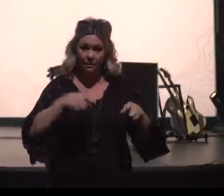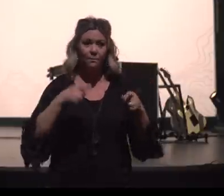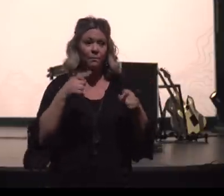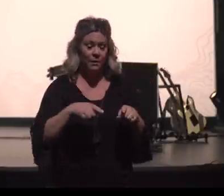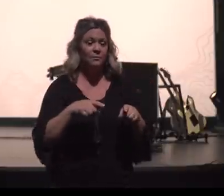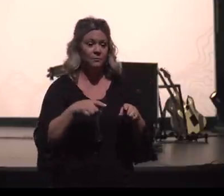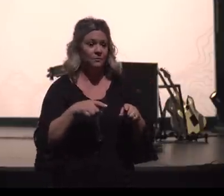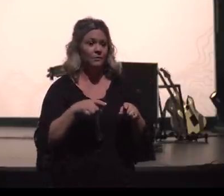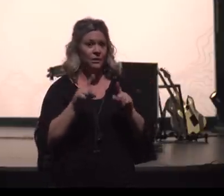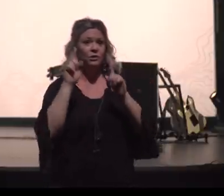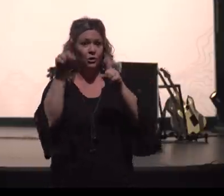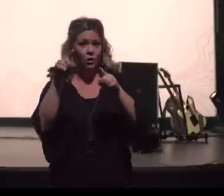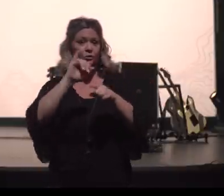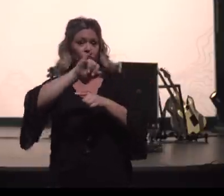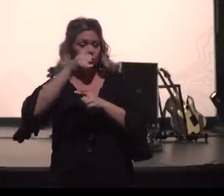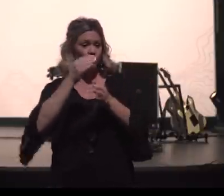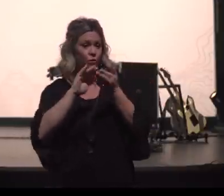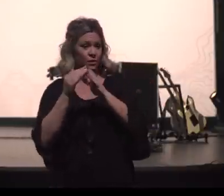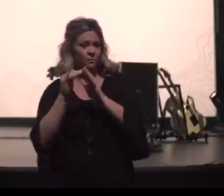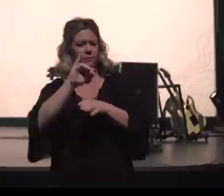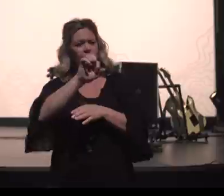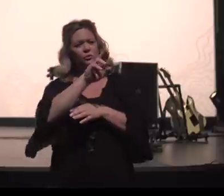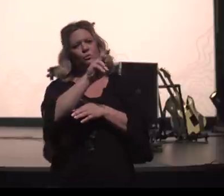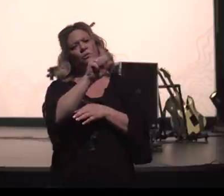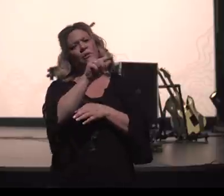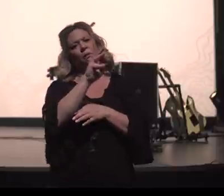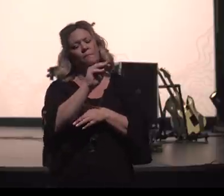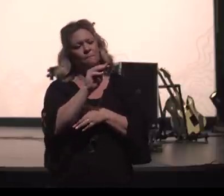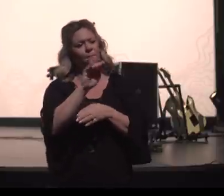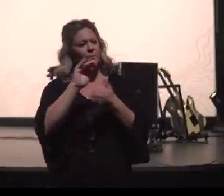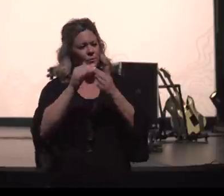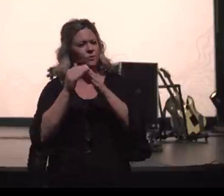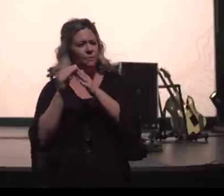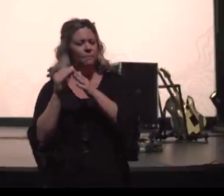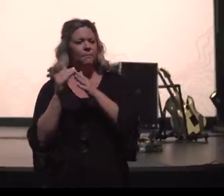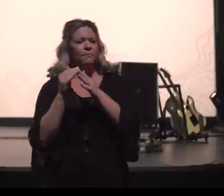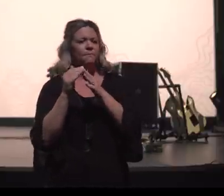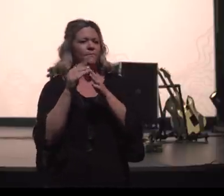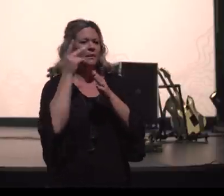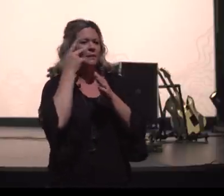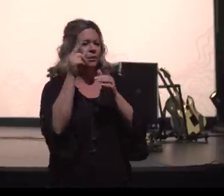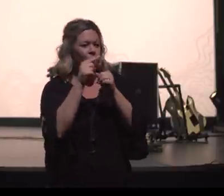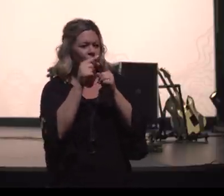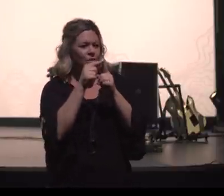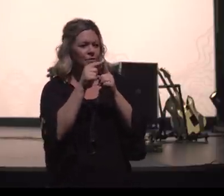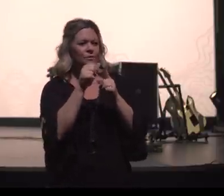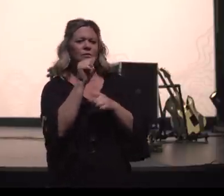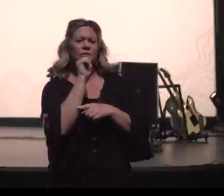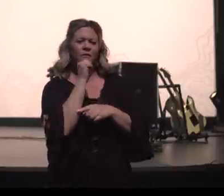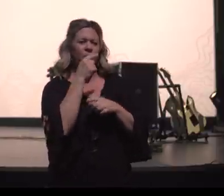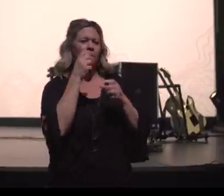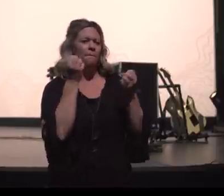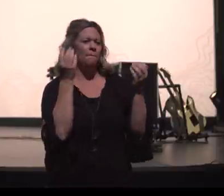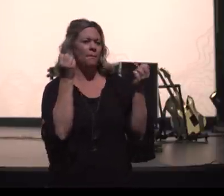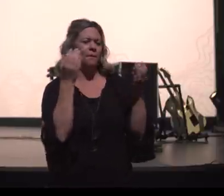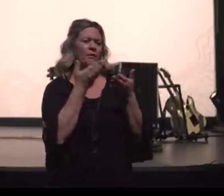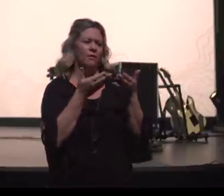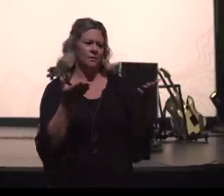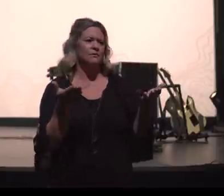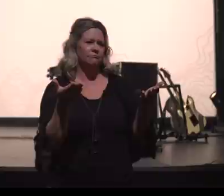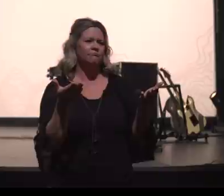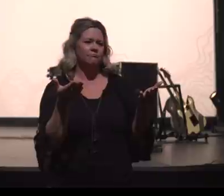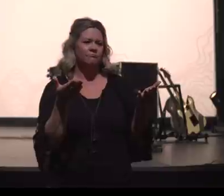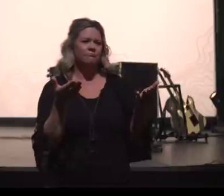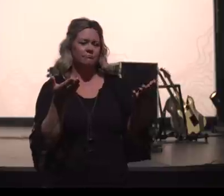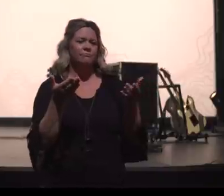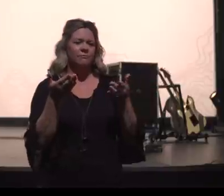must go to Jerusalem, and he's going to do what? Just look at the words. He's going to suffer many things